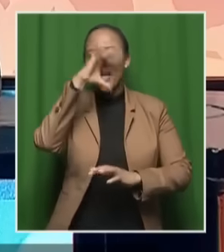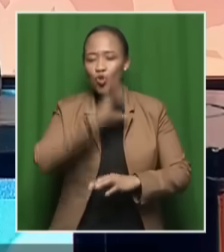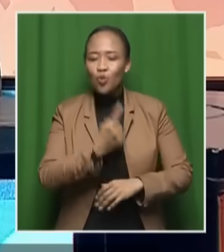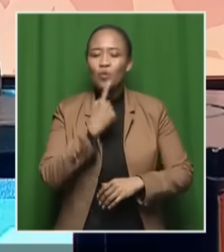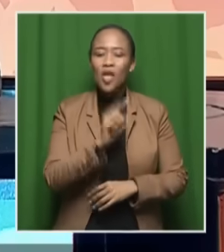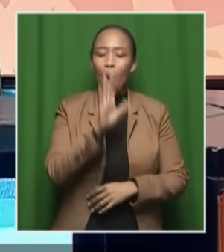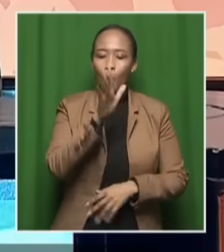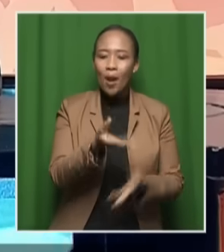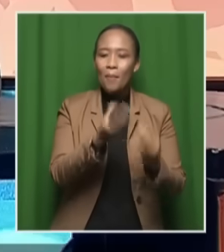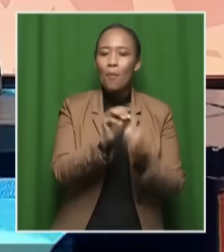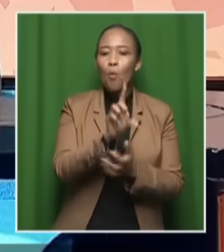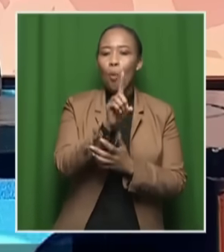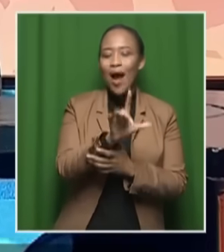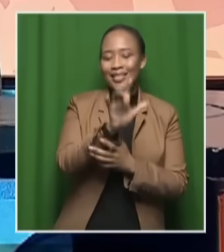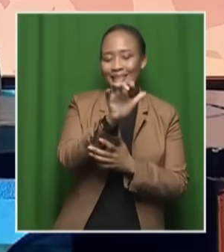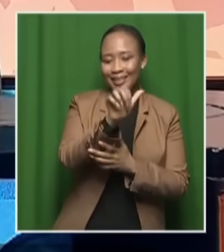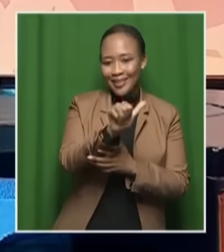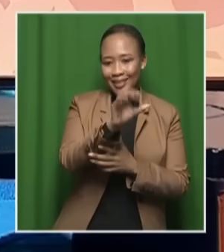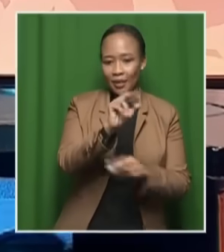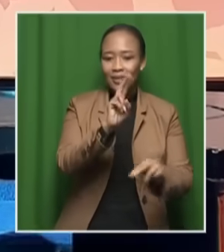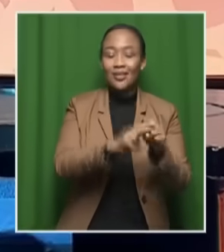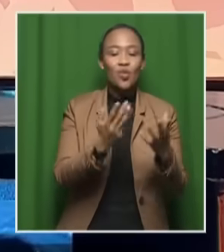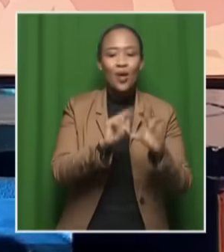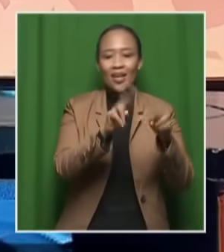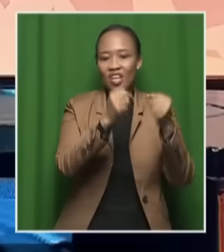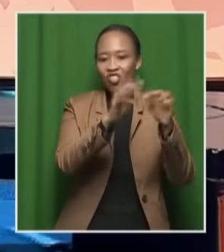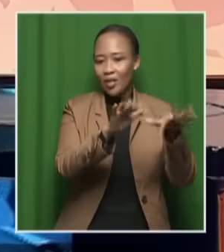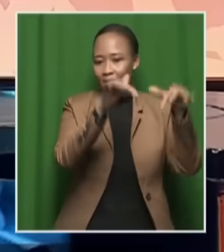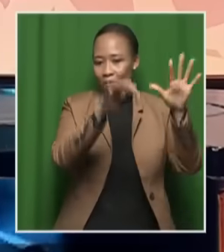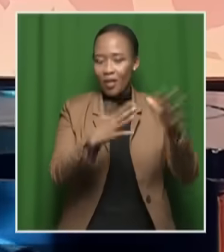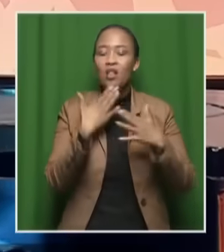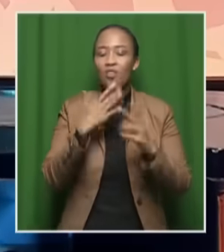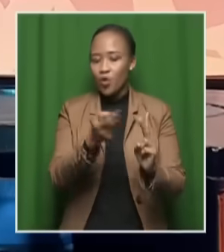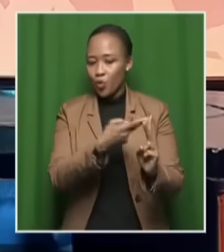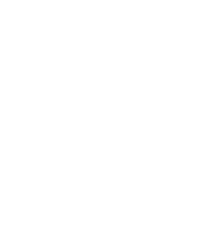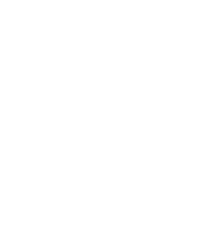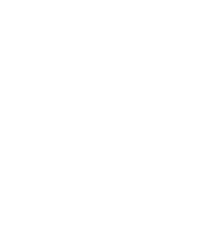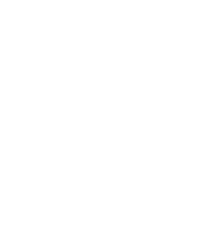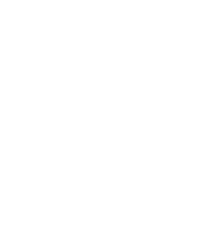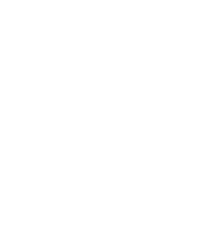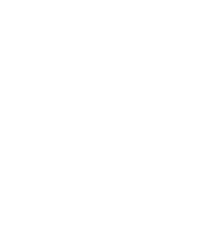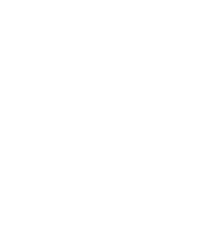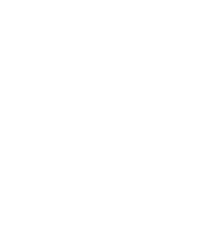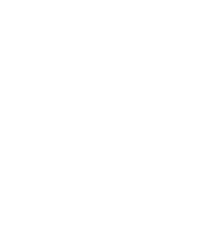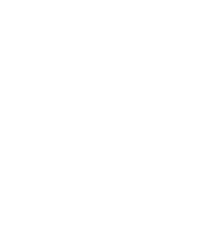Prof. Debba and also Prof. Matebesi, for joining us and speaking through these